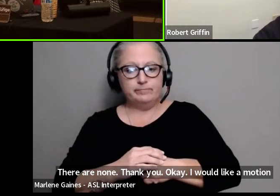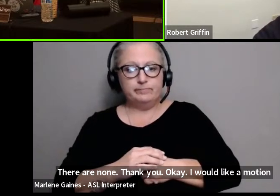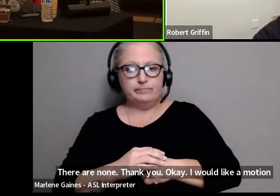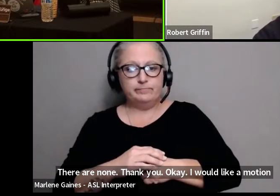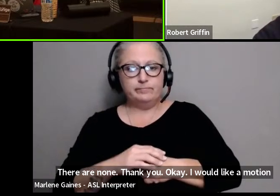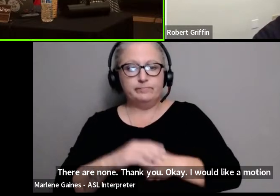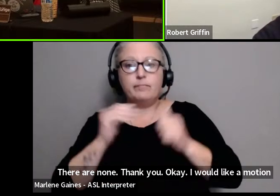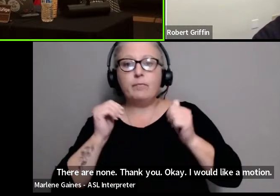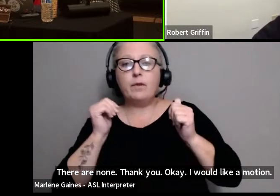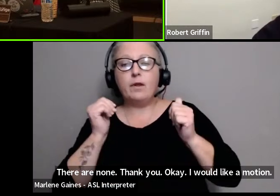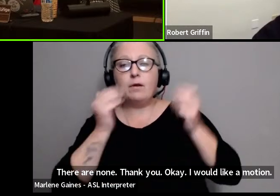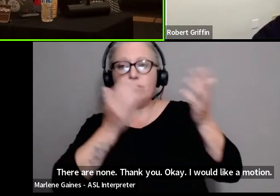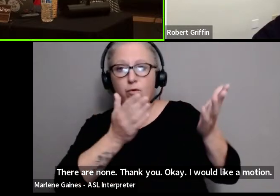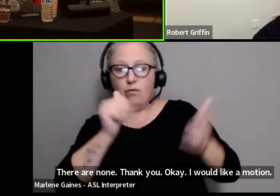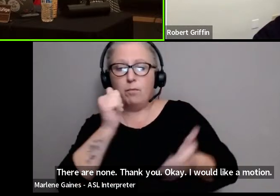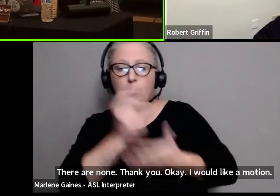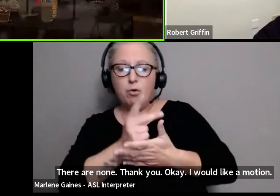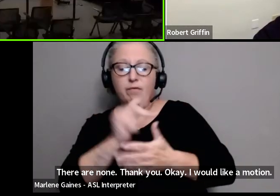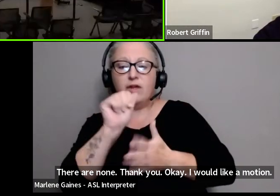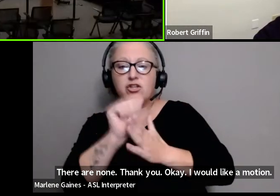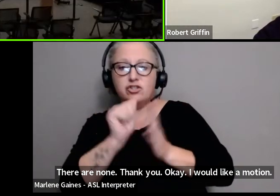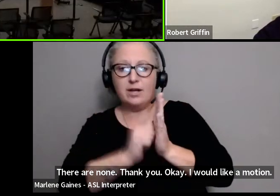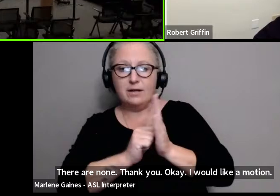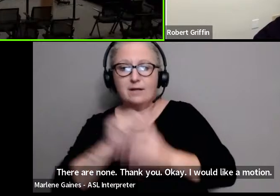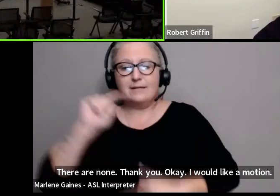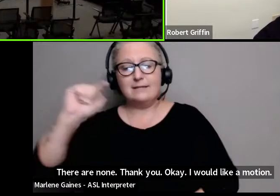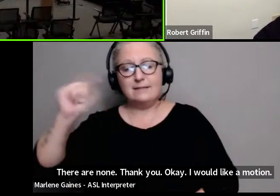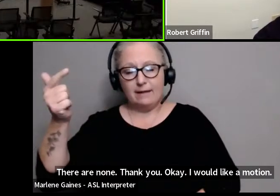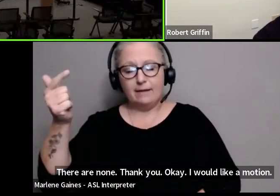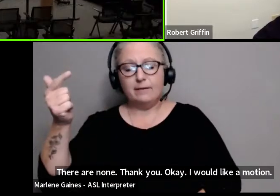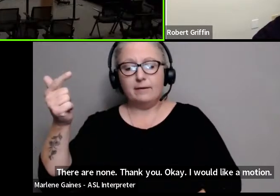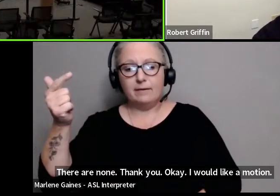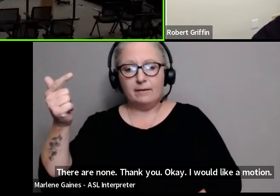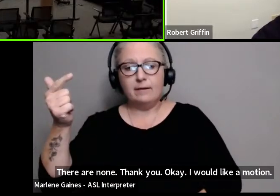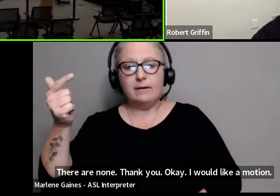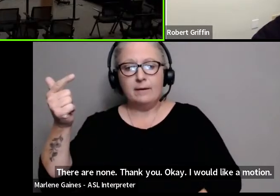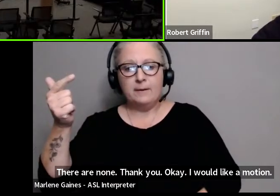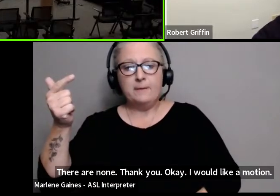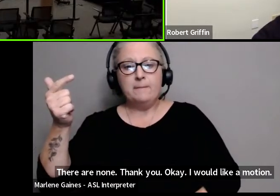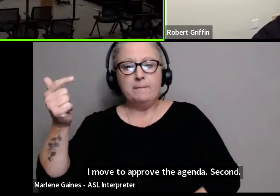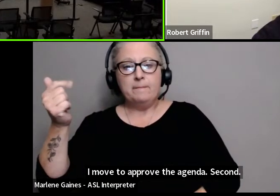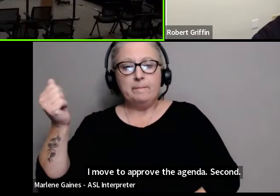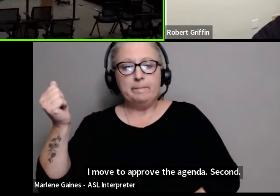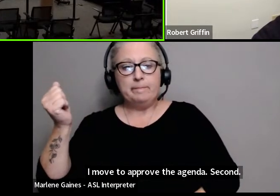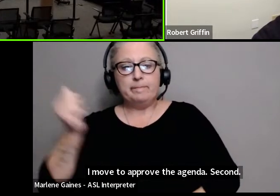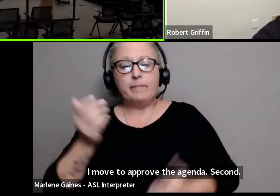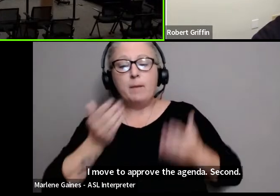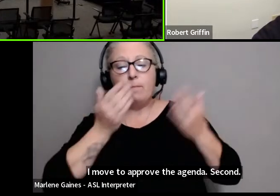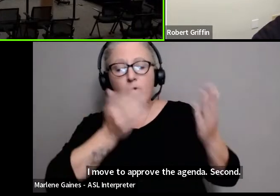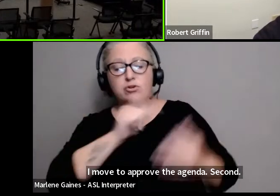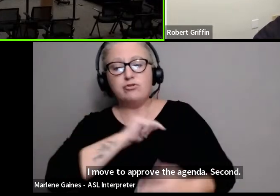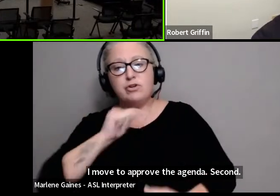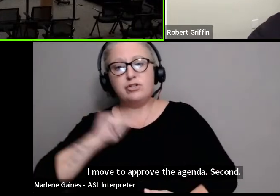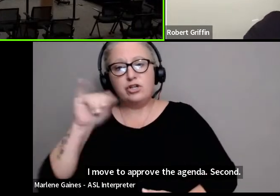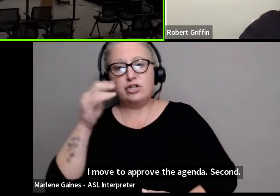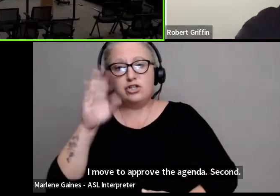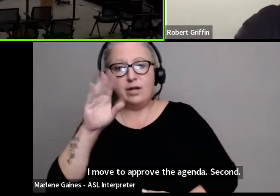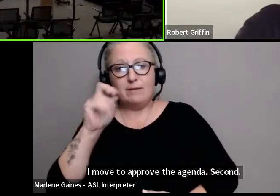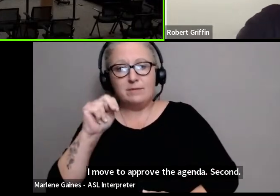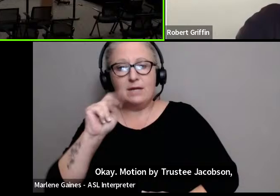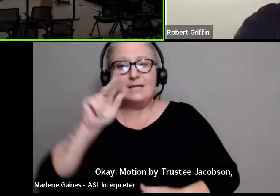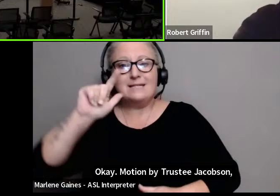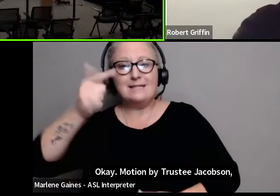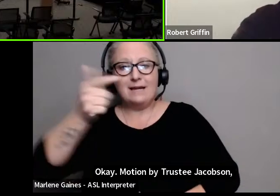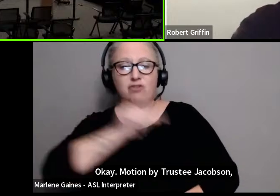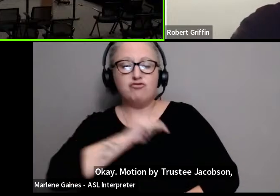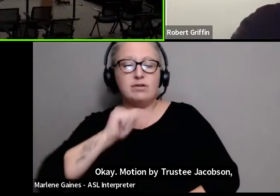I move to approve the agenda. I Second. Okay. Motion by trustee Jacobson, second by trustee